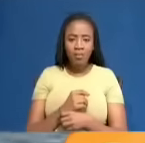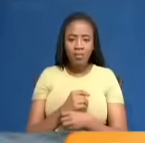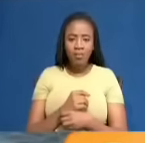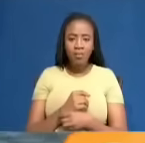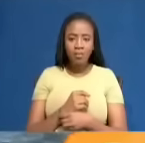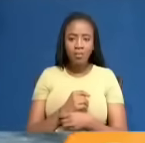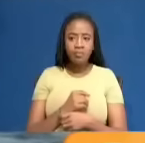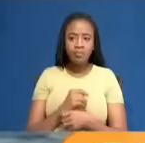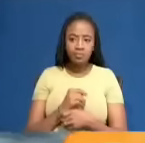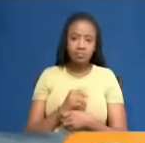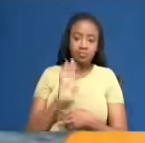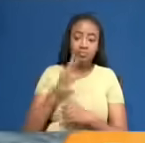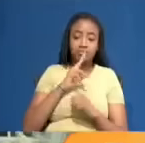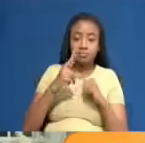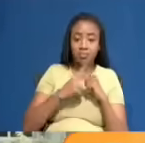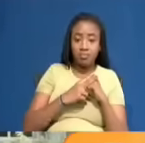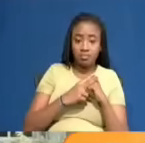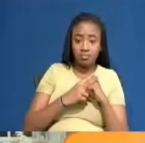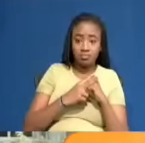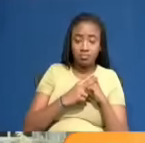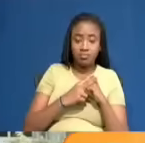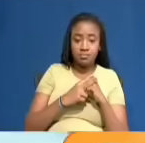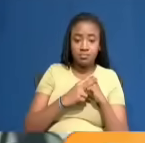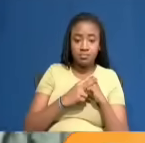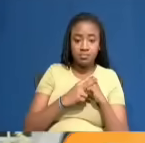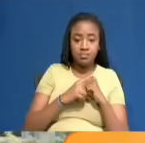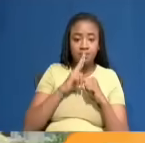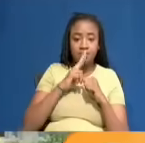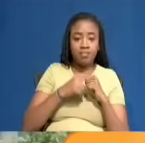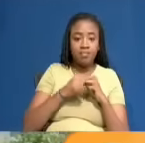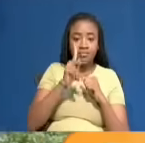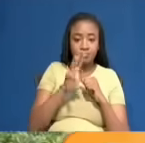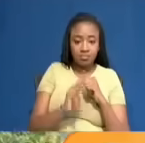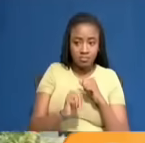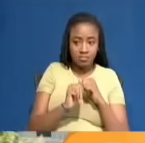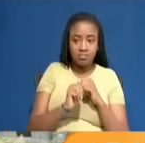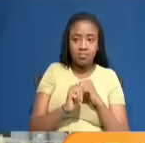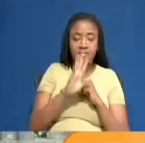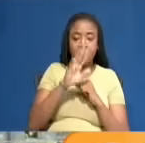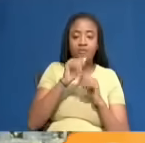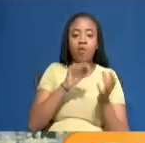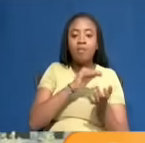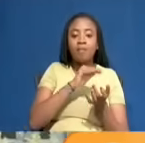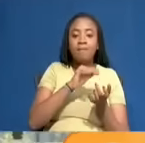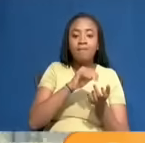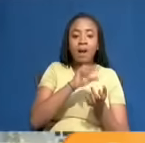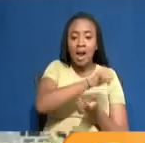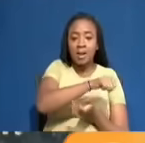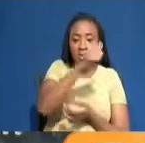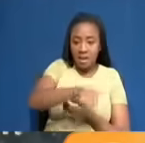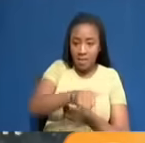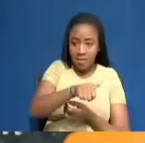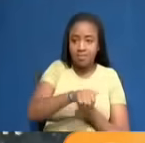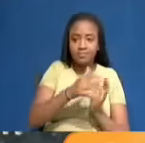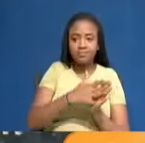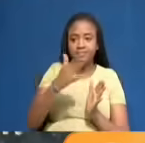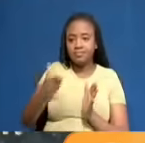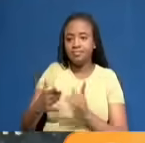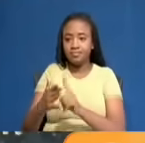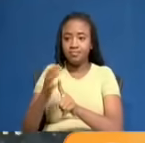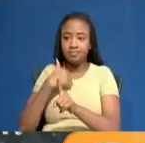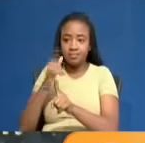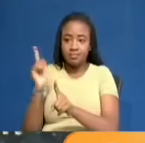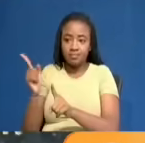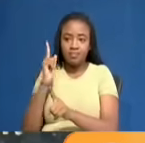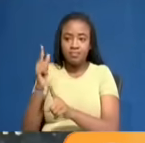More than 700 kilometers from Ethiopia's Addis Ababa's capital is Guba Sosa in northwest of Ethiopia, where the Africa's